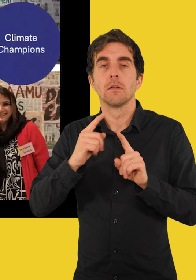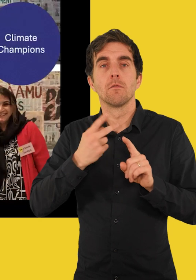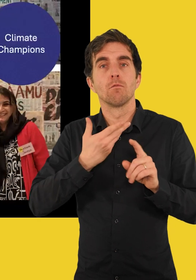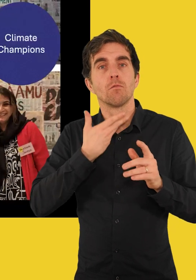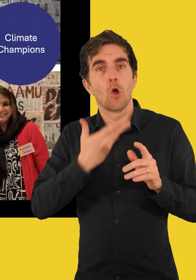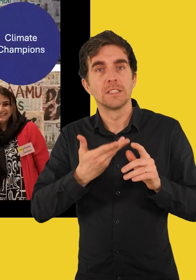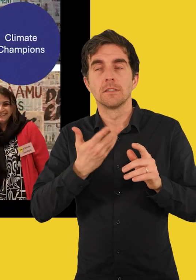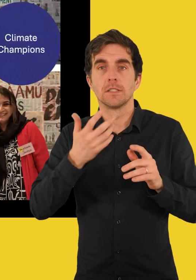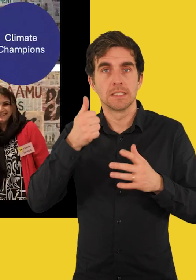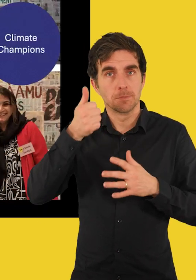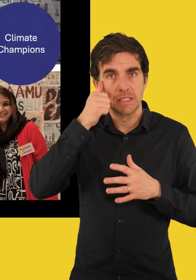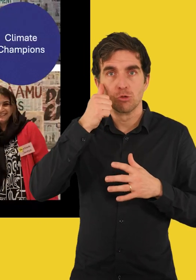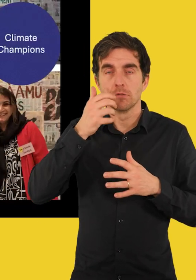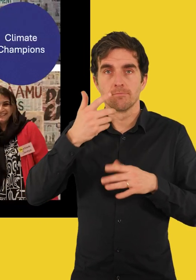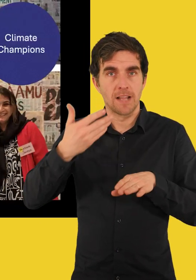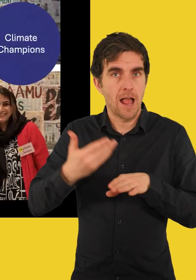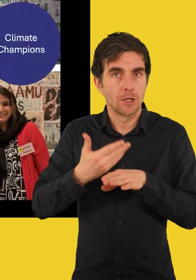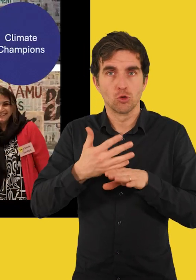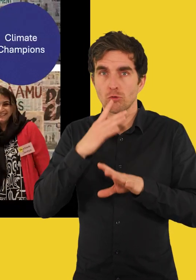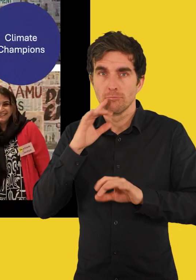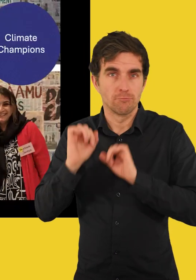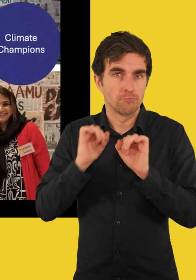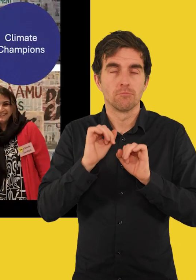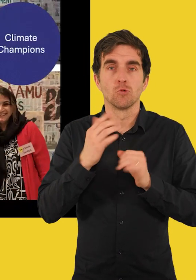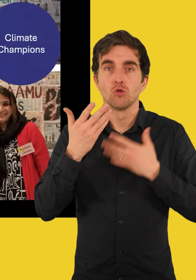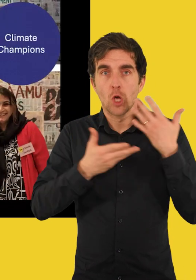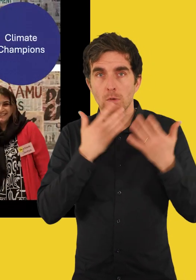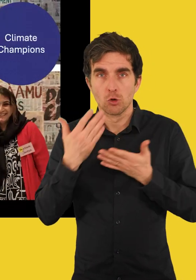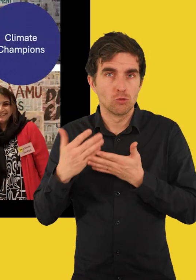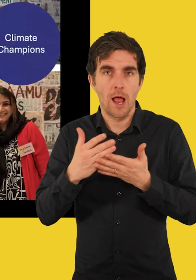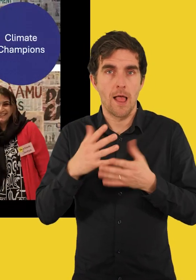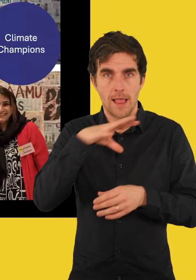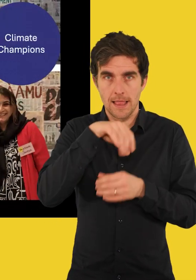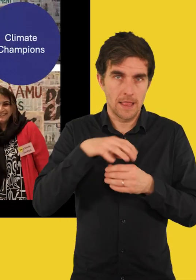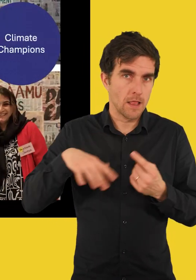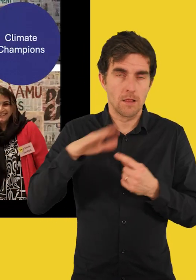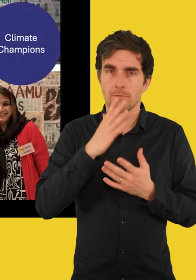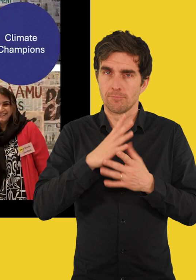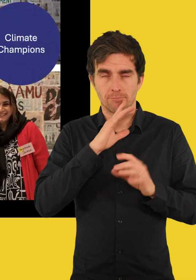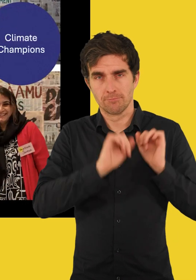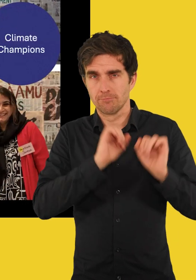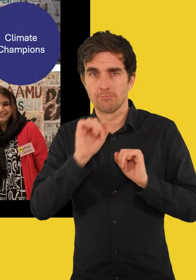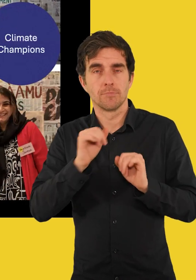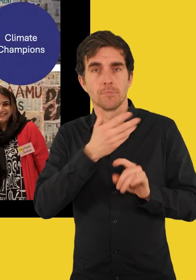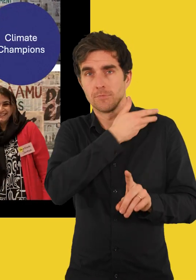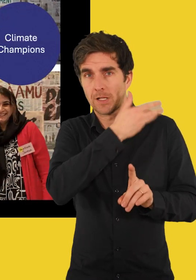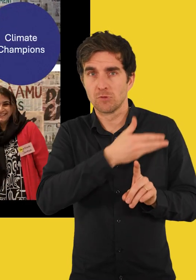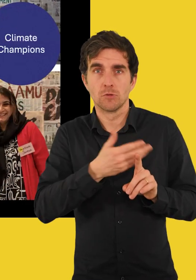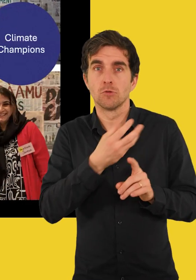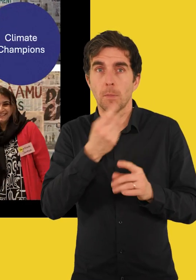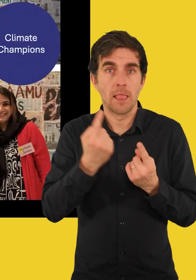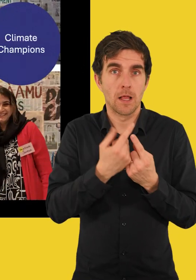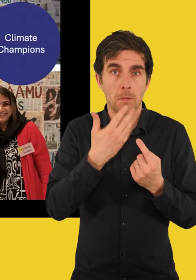voices, experiences, and actions. The stories shared within the group were intergenerational. So some shared things that